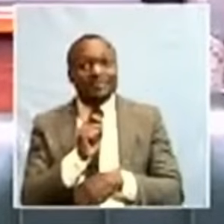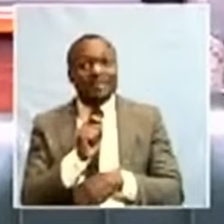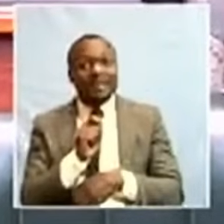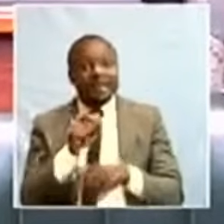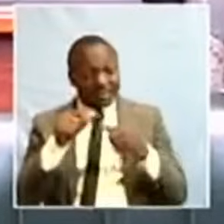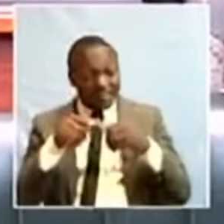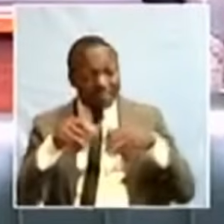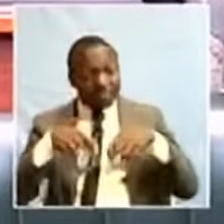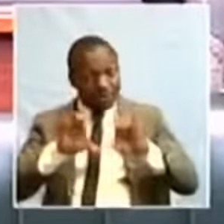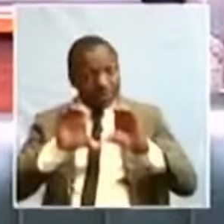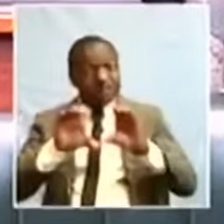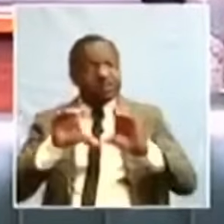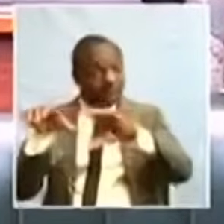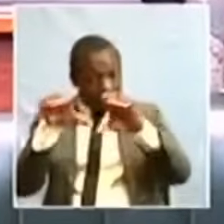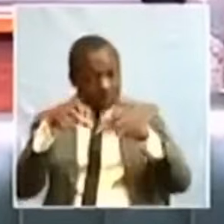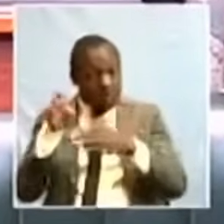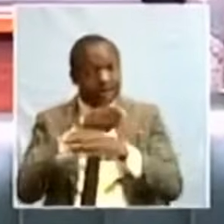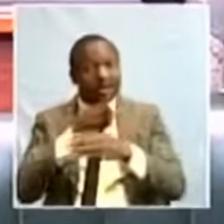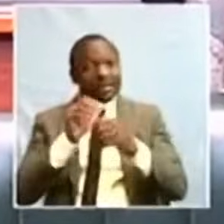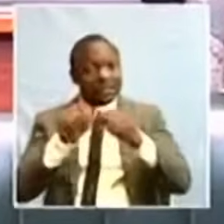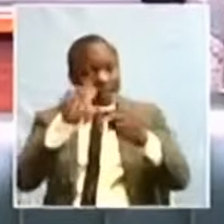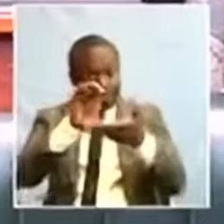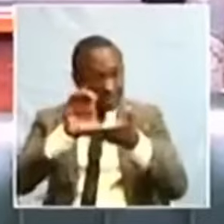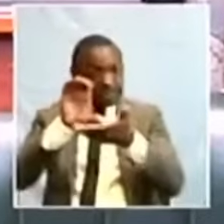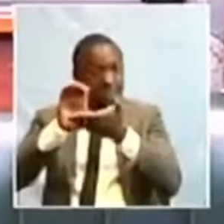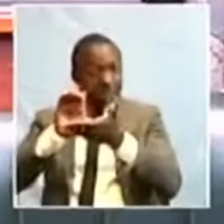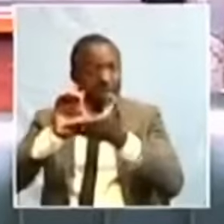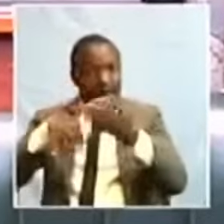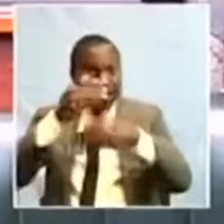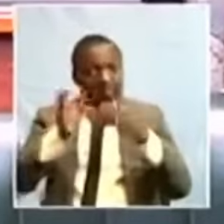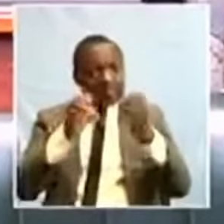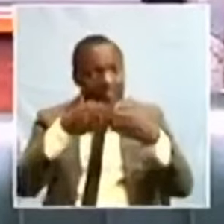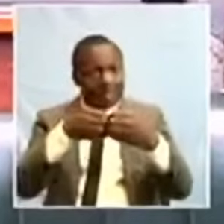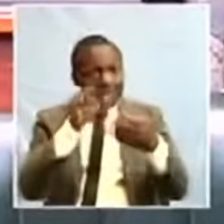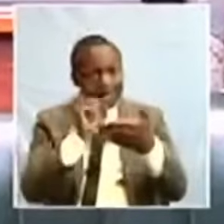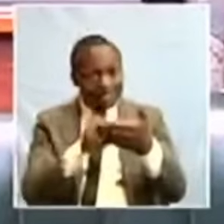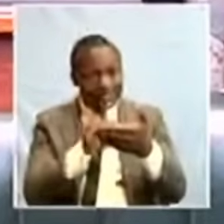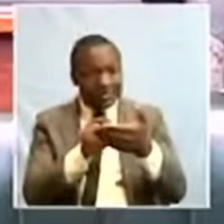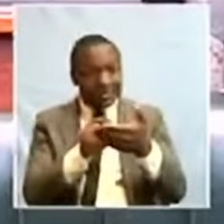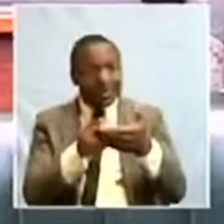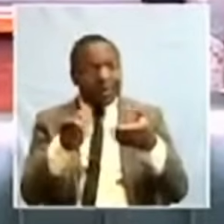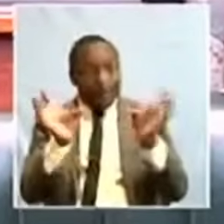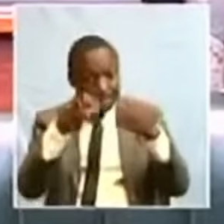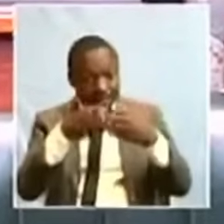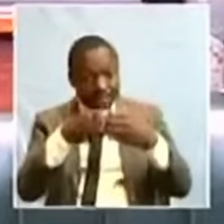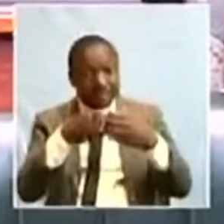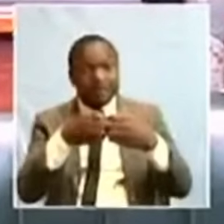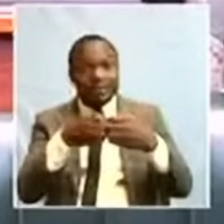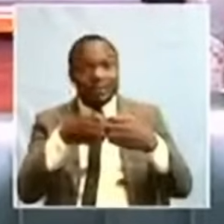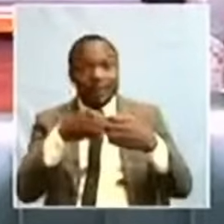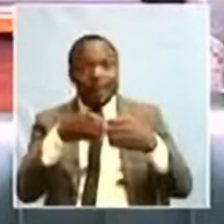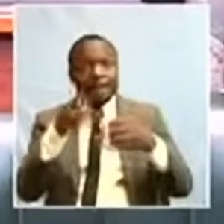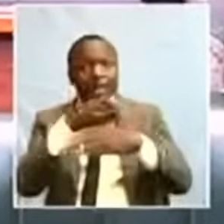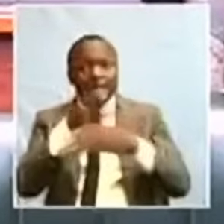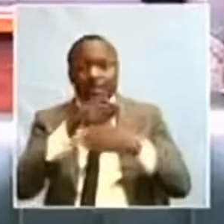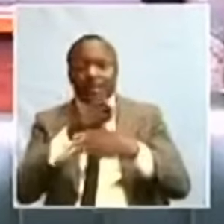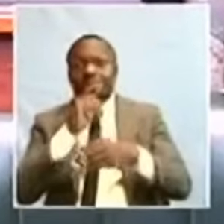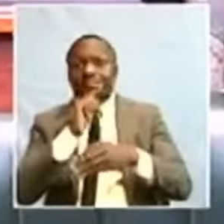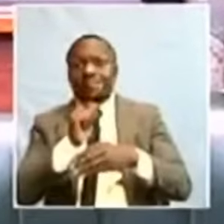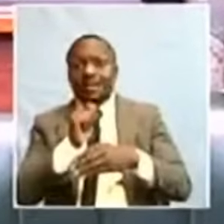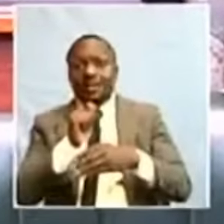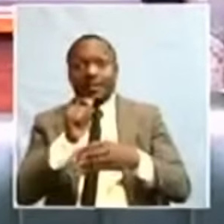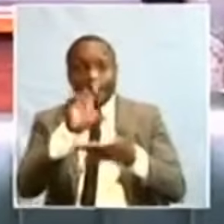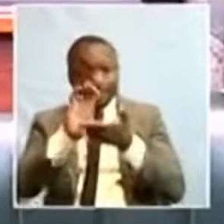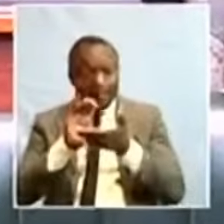doing business, and they are still borrowing from the banks. I think when businessmen borrow, it's a